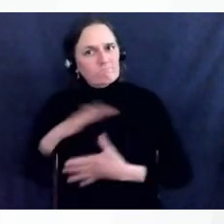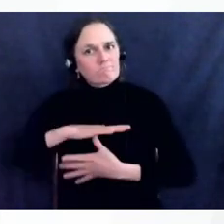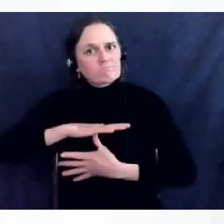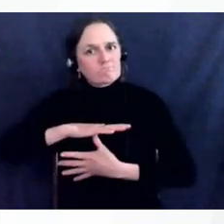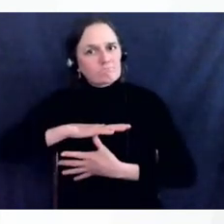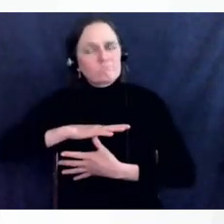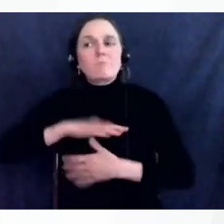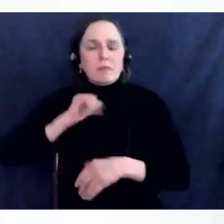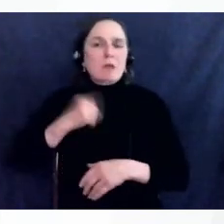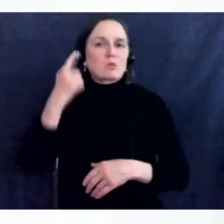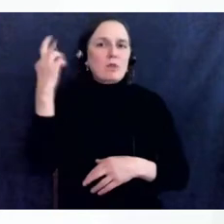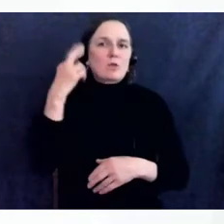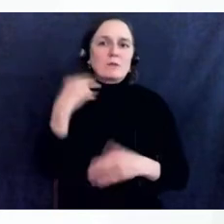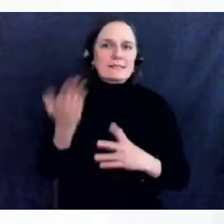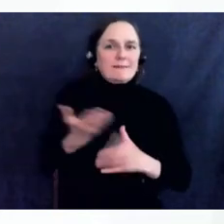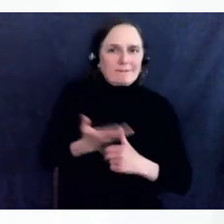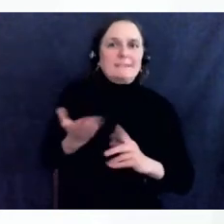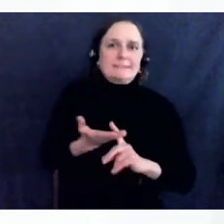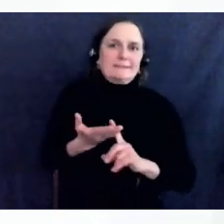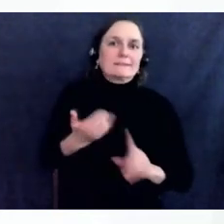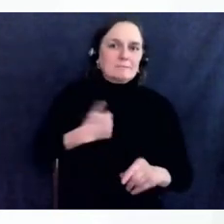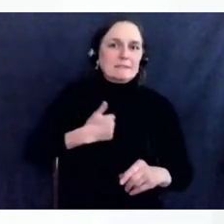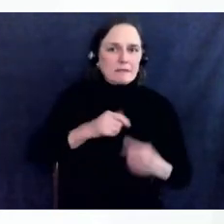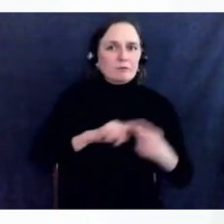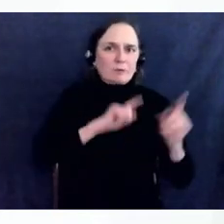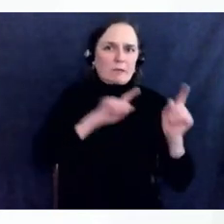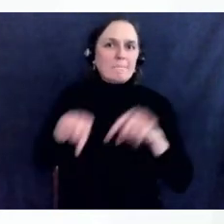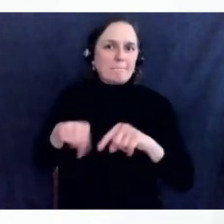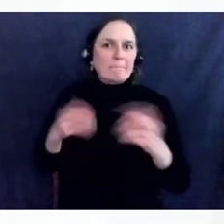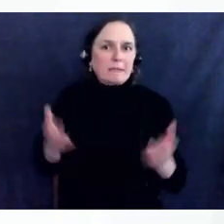commitment deepen, especially in recent months.